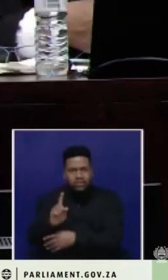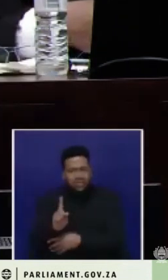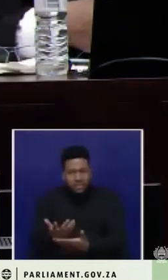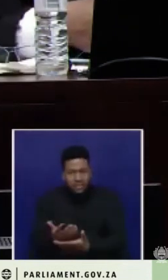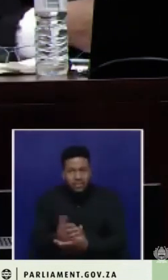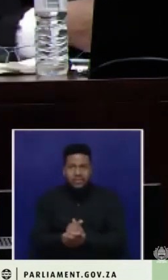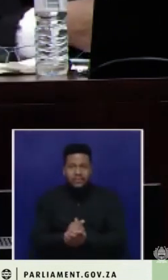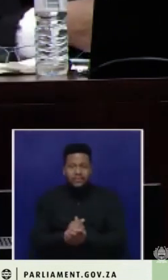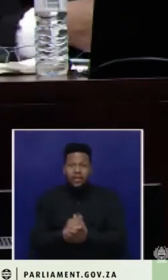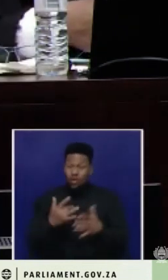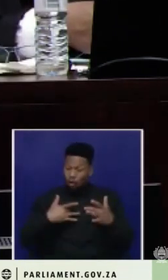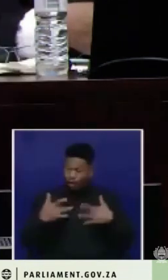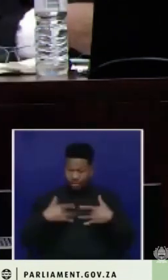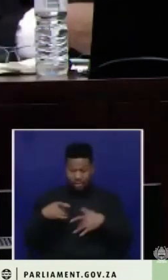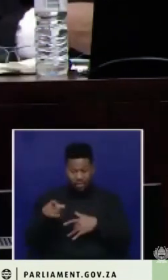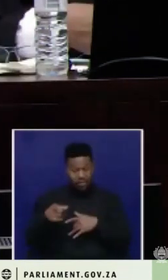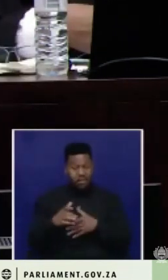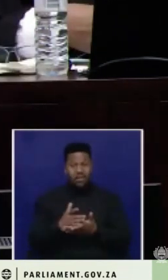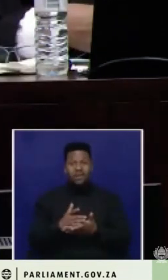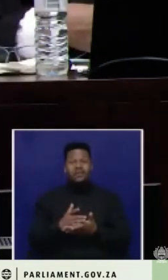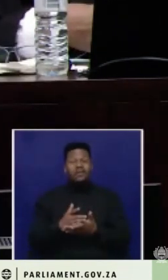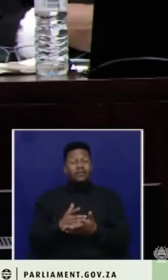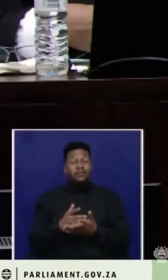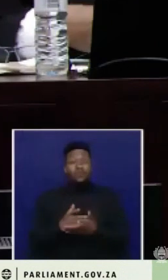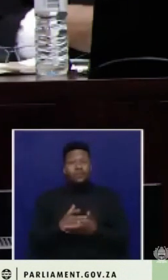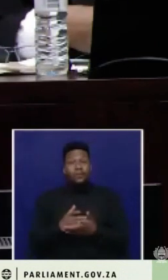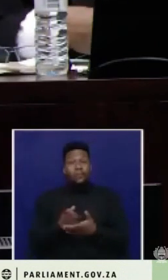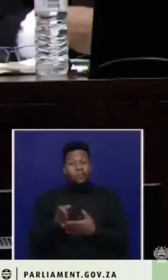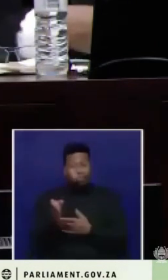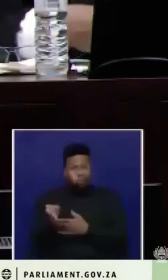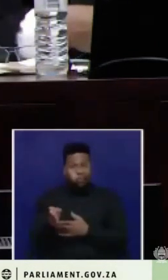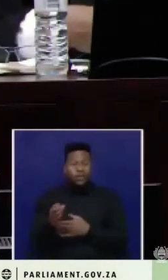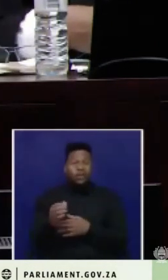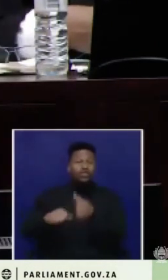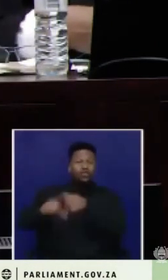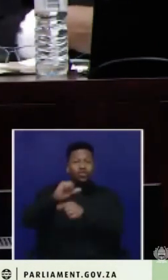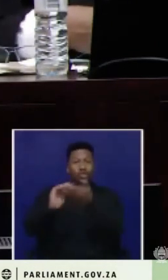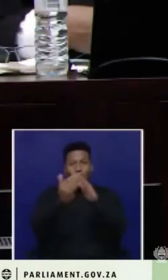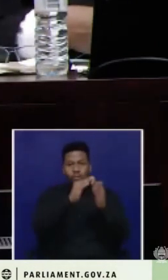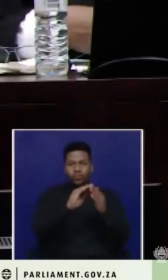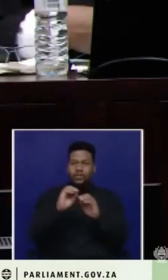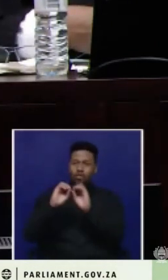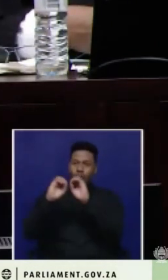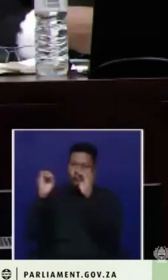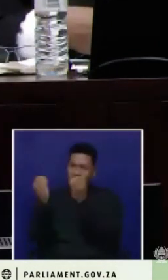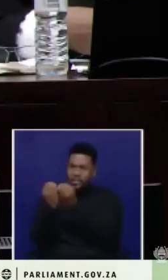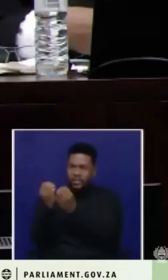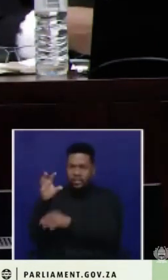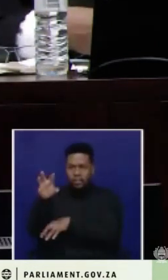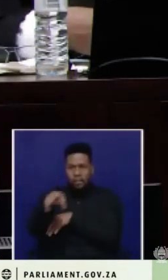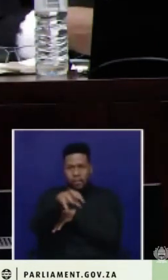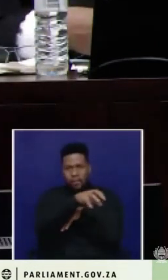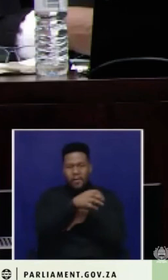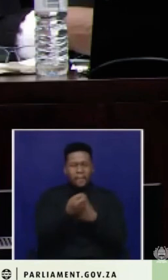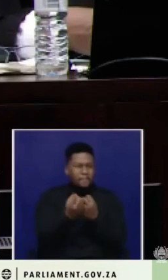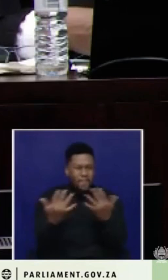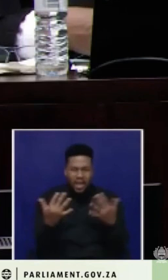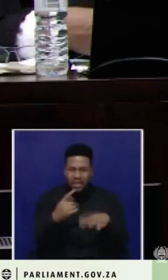these concerns. Civil society organizations have repeatedly highlighted that government departments